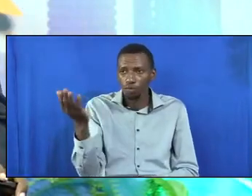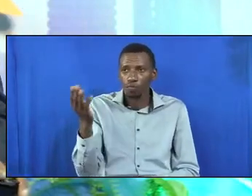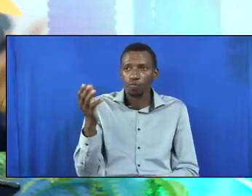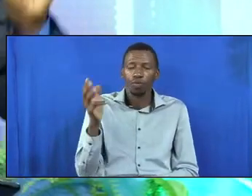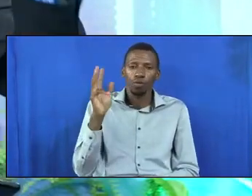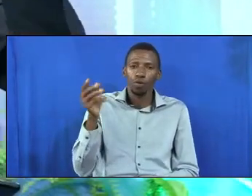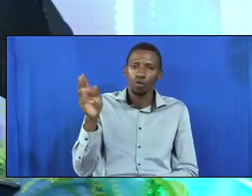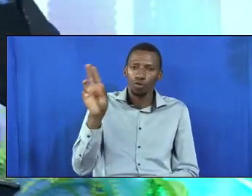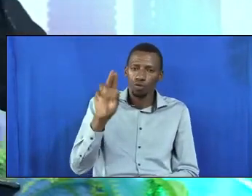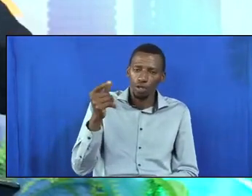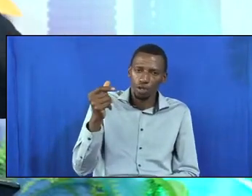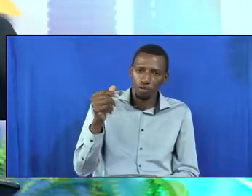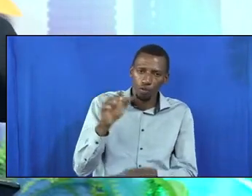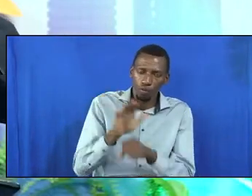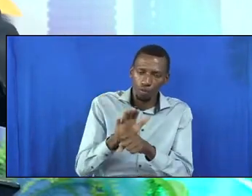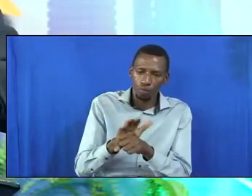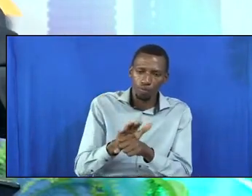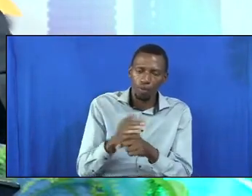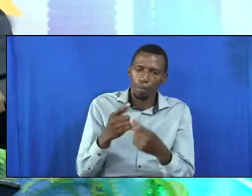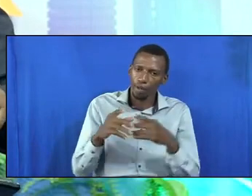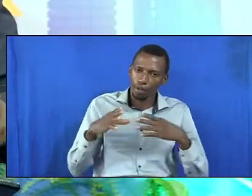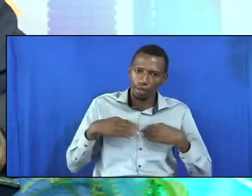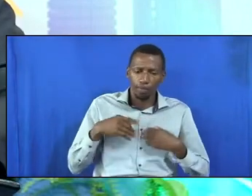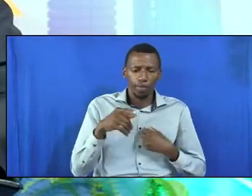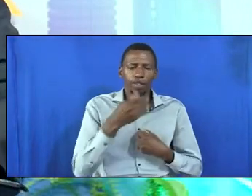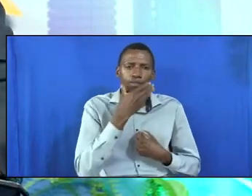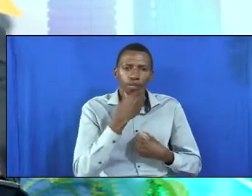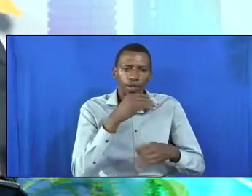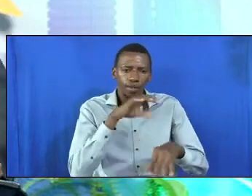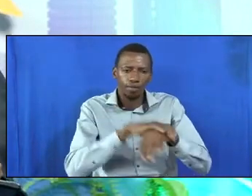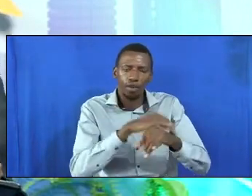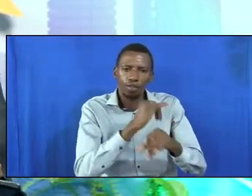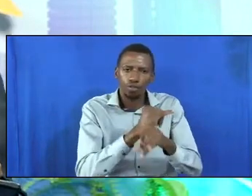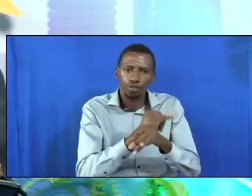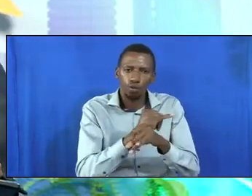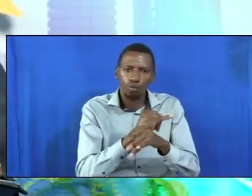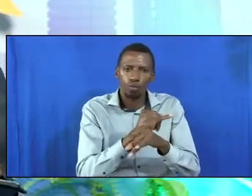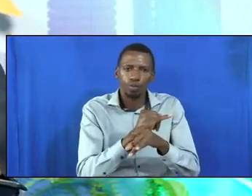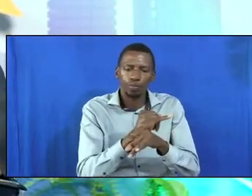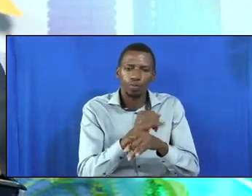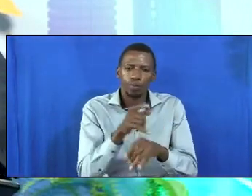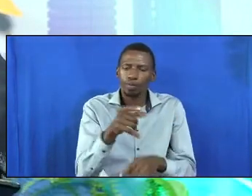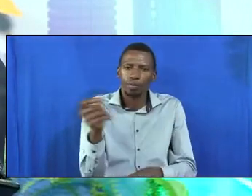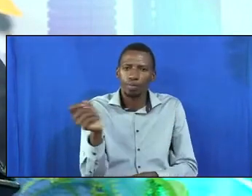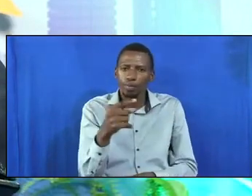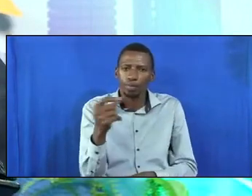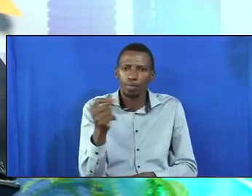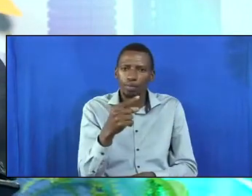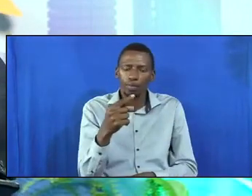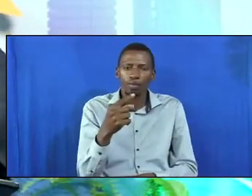that. This man got a job where he was earning only Kenya shillings,